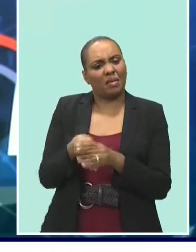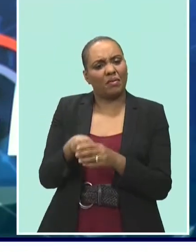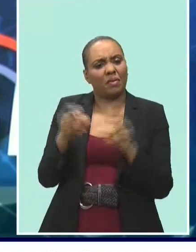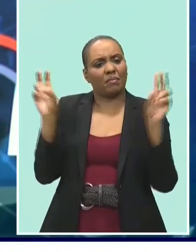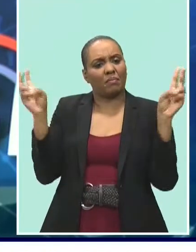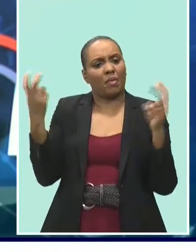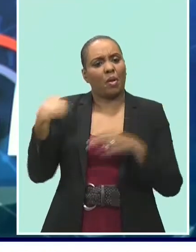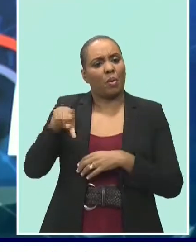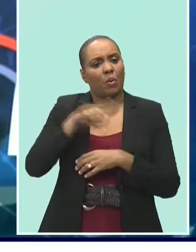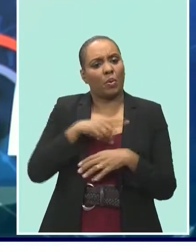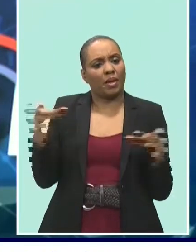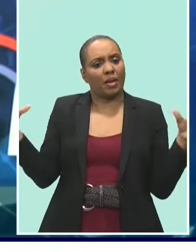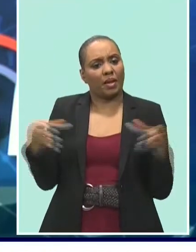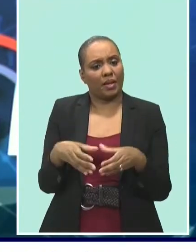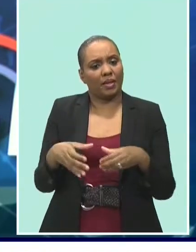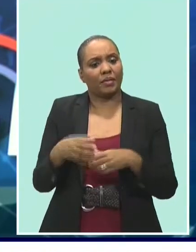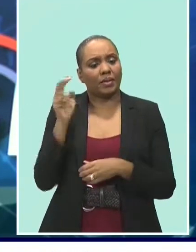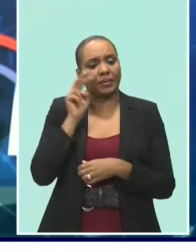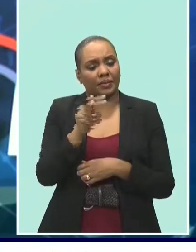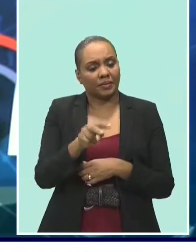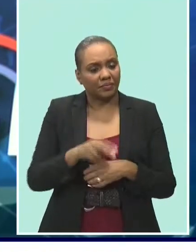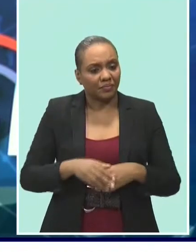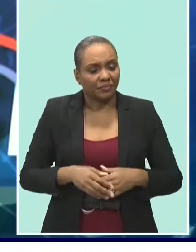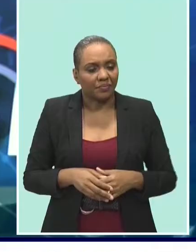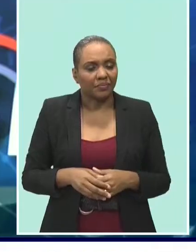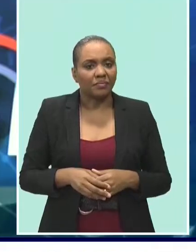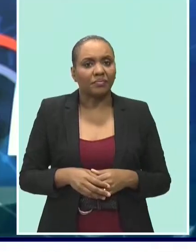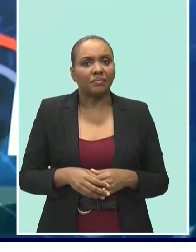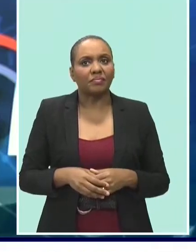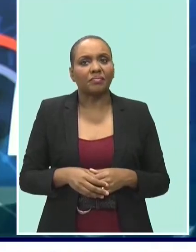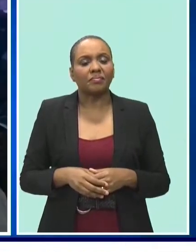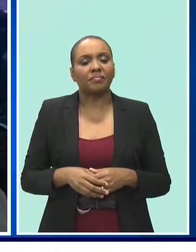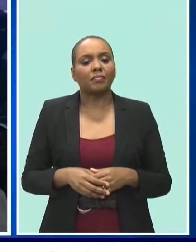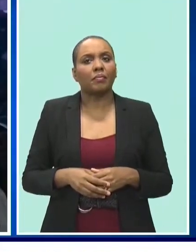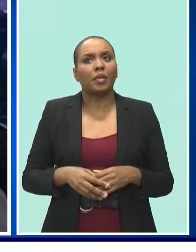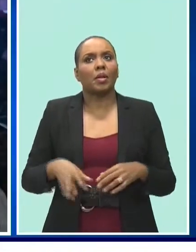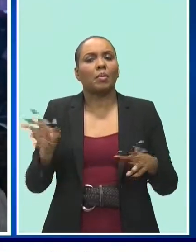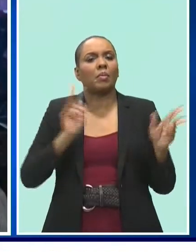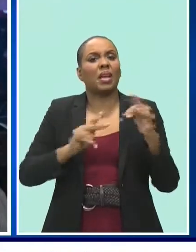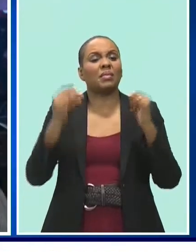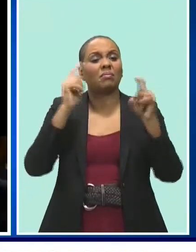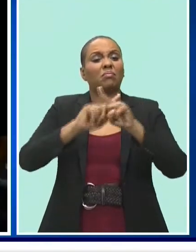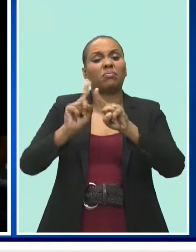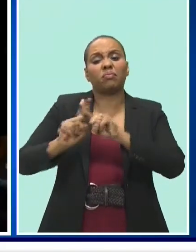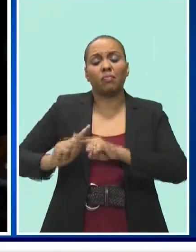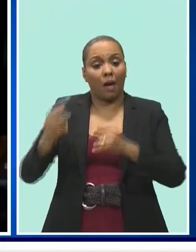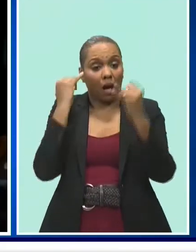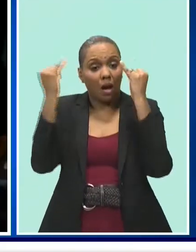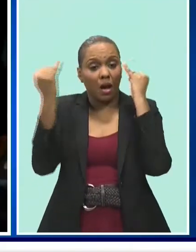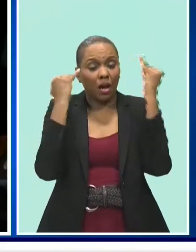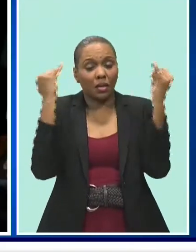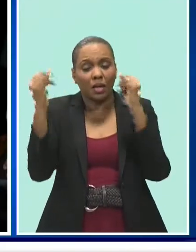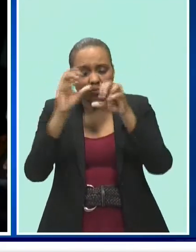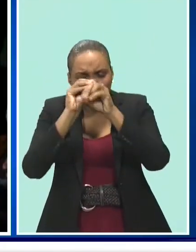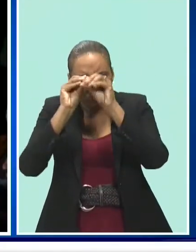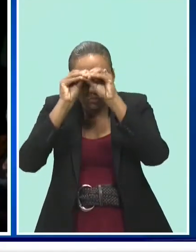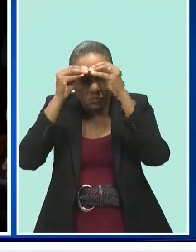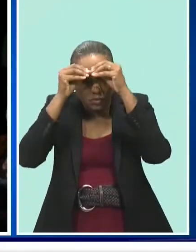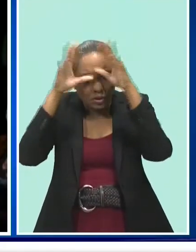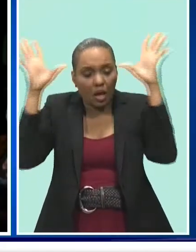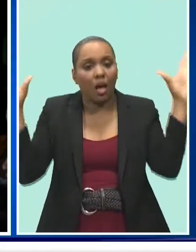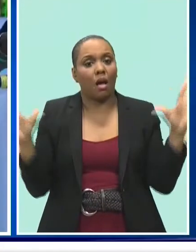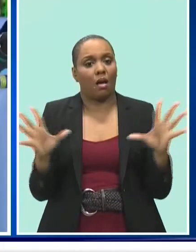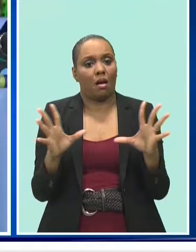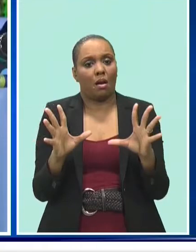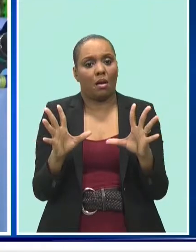Lucie Rectory. Kishmar Singis reports. The ideas were visionary, eye-opening and well thought out as members of the